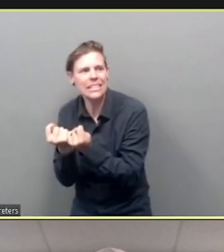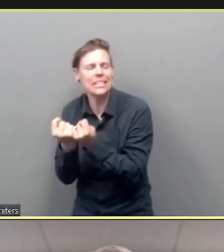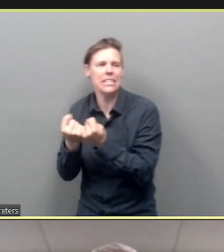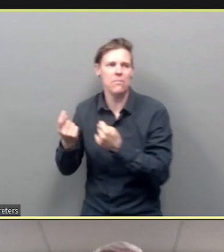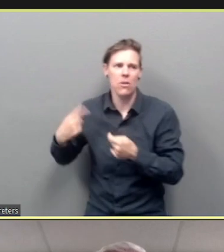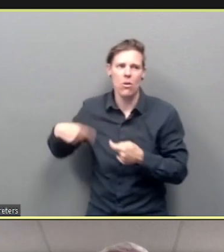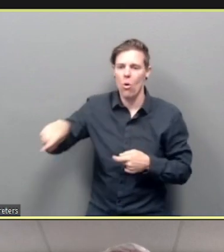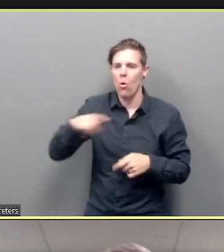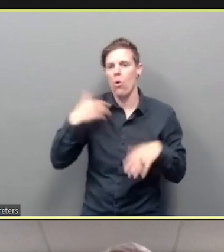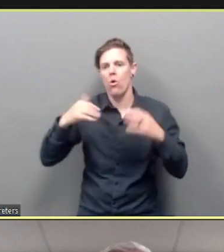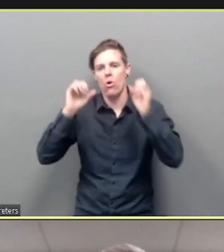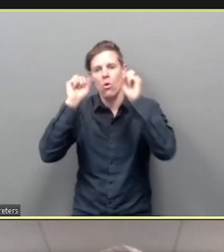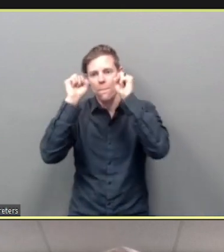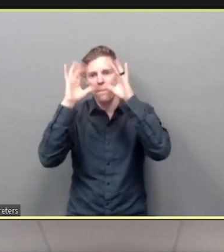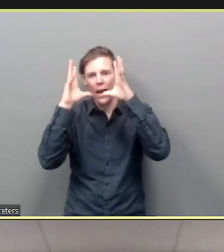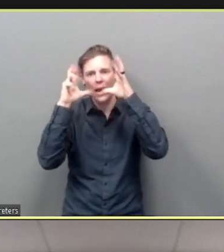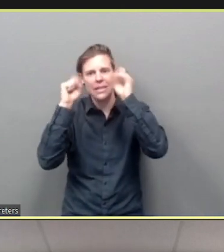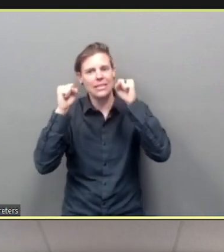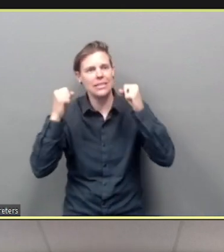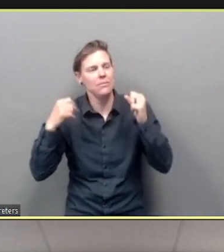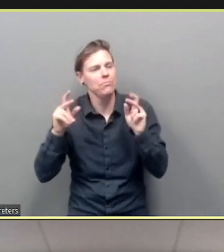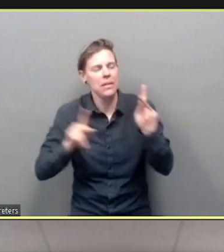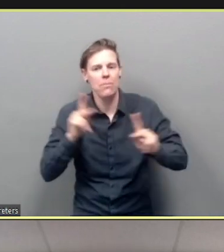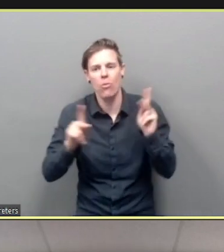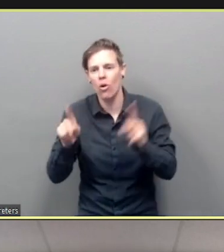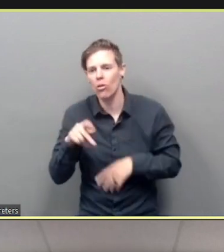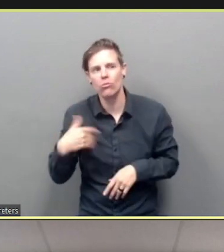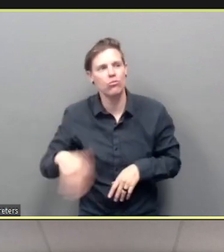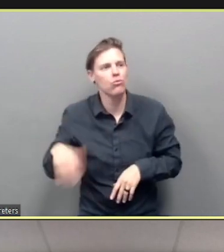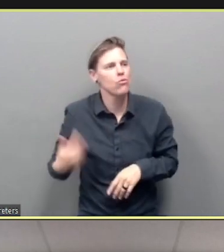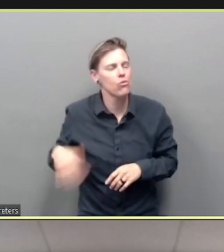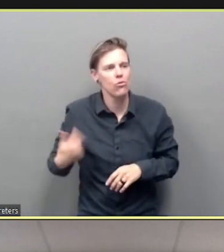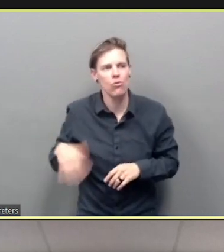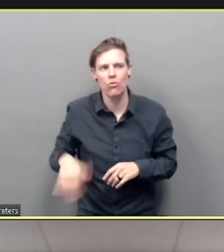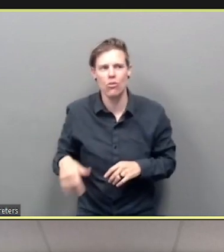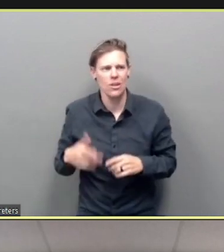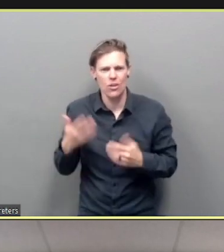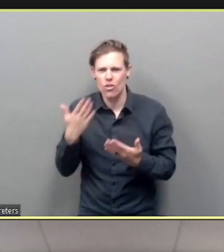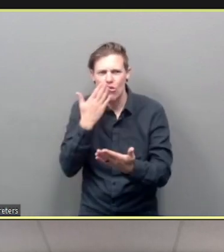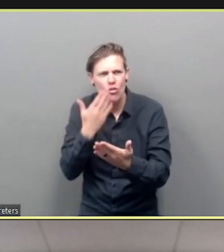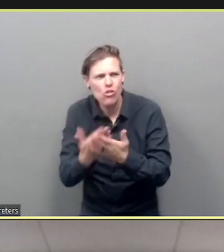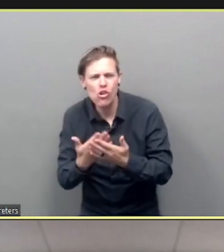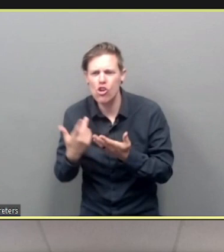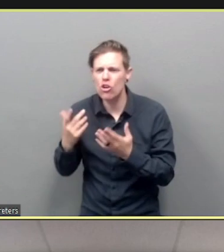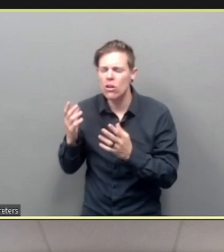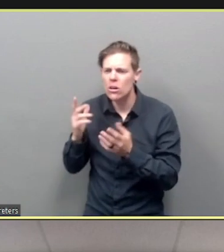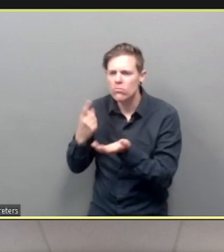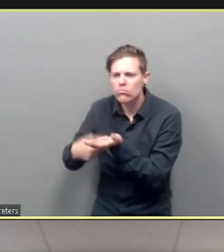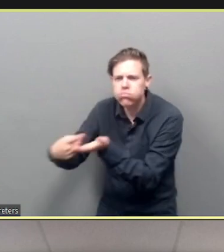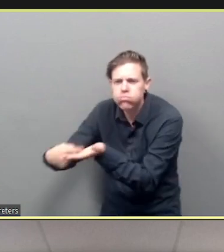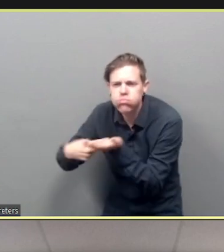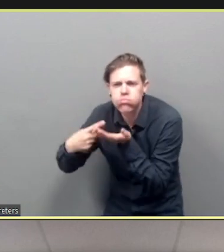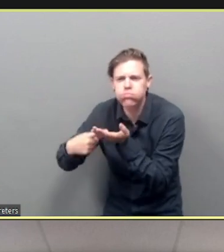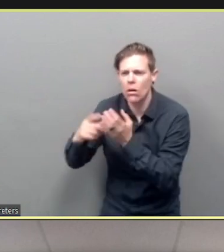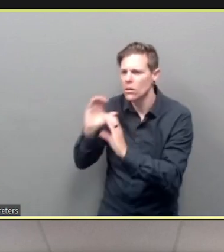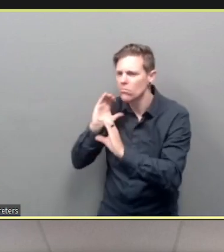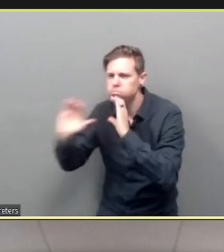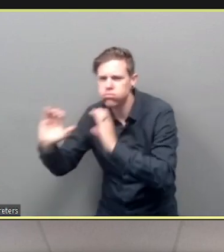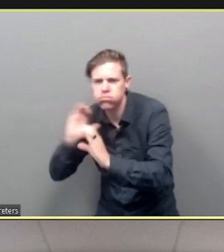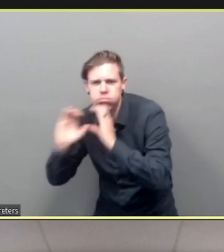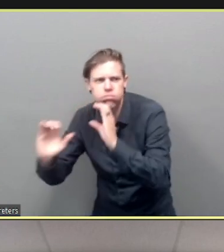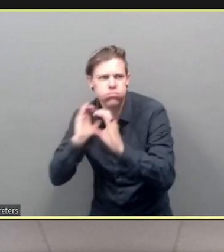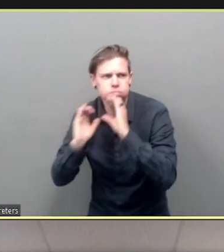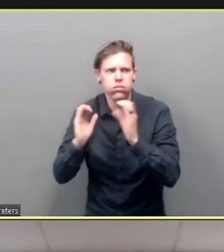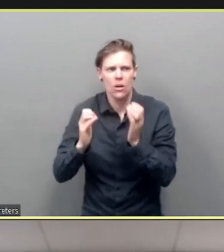fantastic team. And really wonderful to debate these issues before we get to the press conference level and work our way through